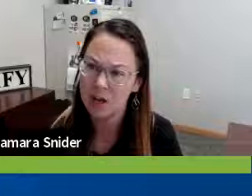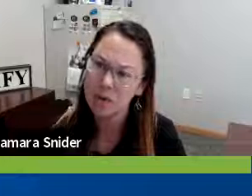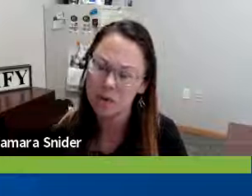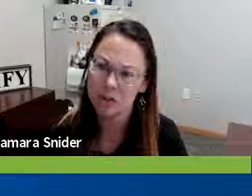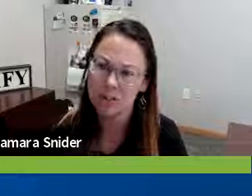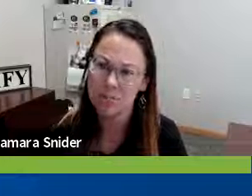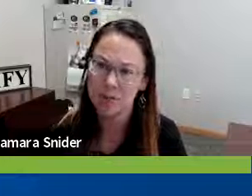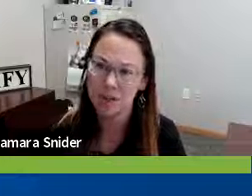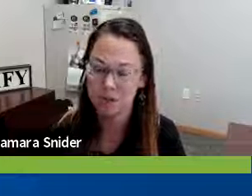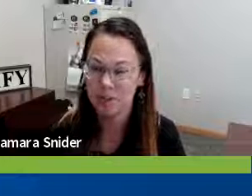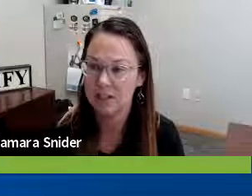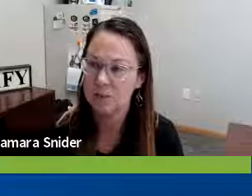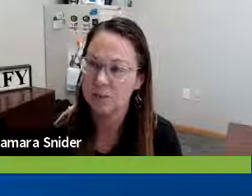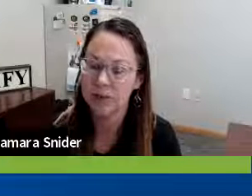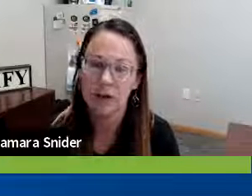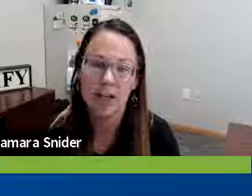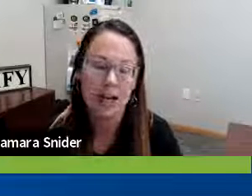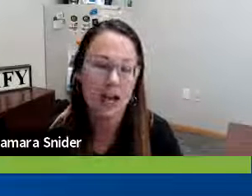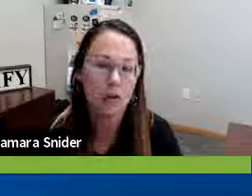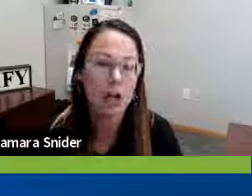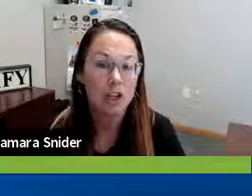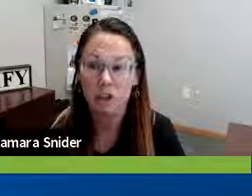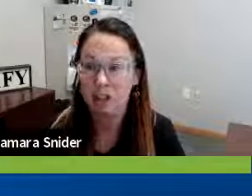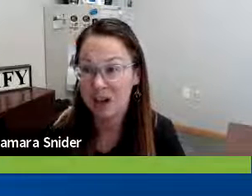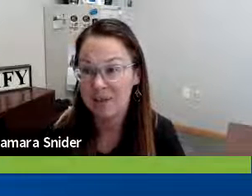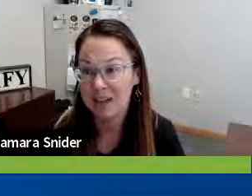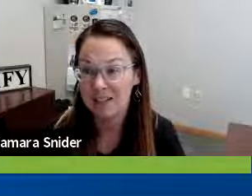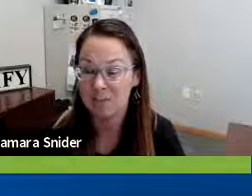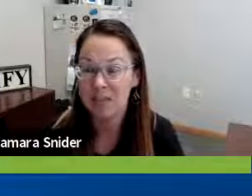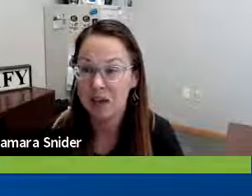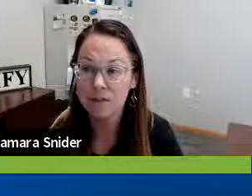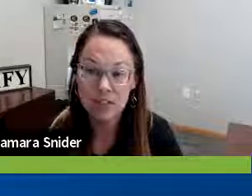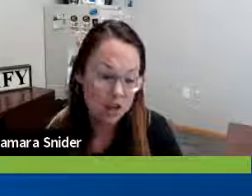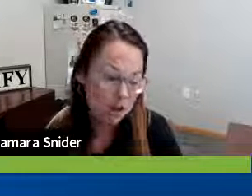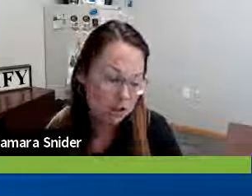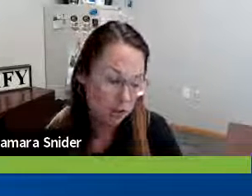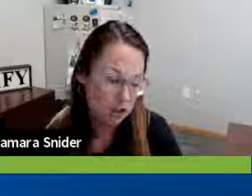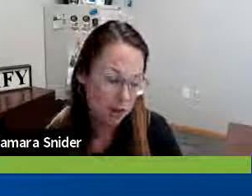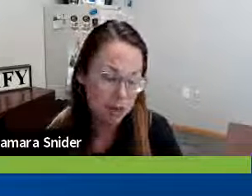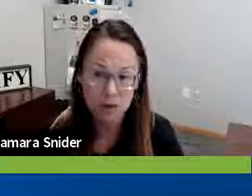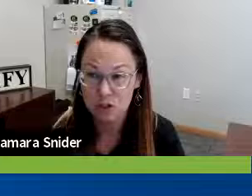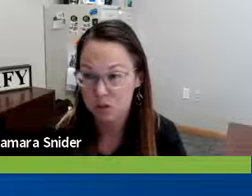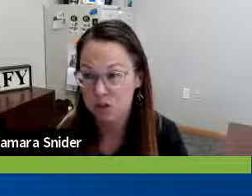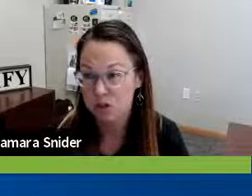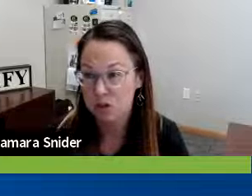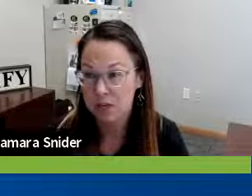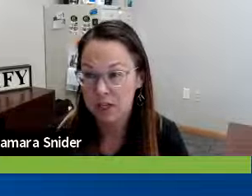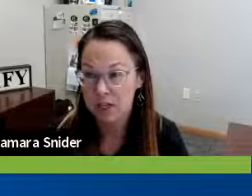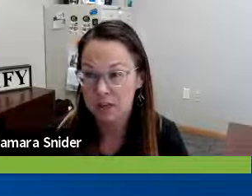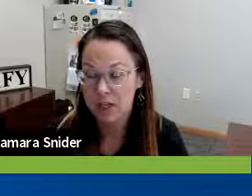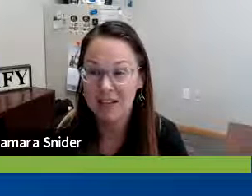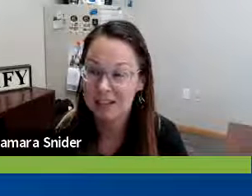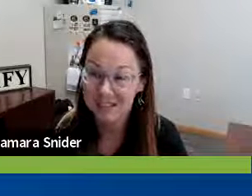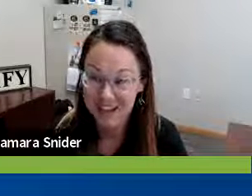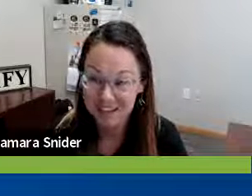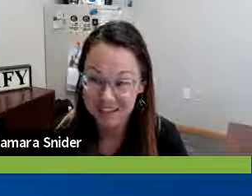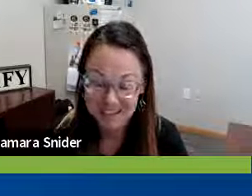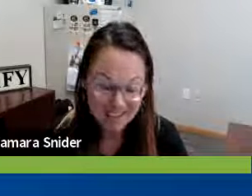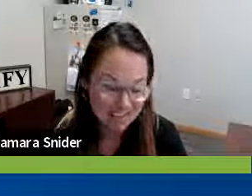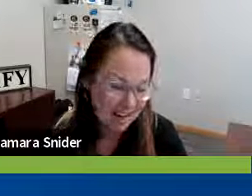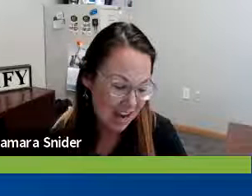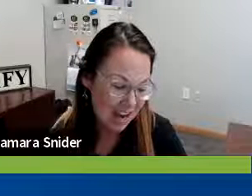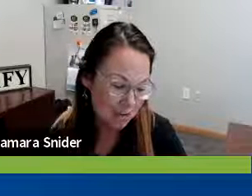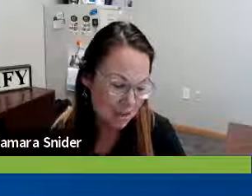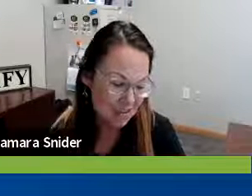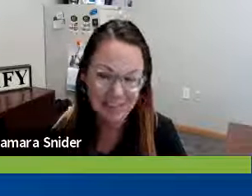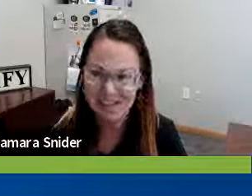efficient, and job coaches can be there to assist with figuring that out, learning job tasks themselves. So what job coaches will do is a task